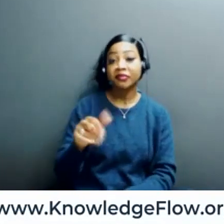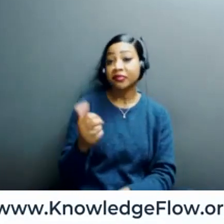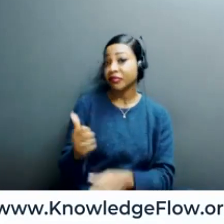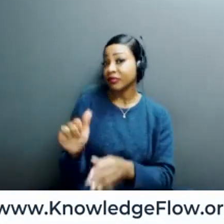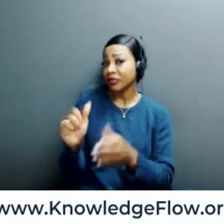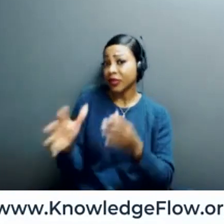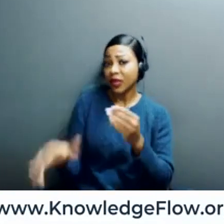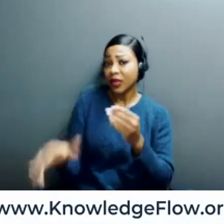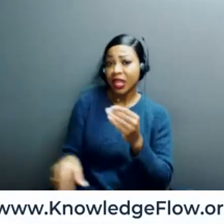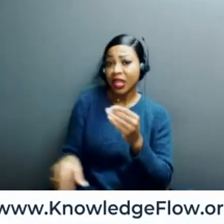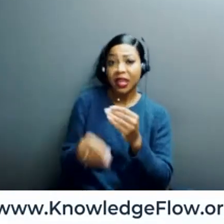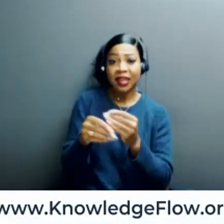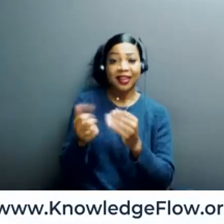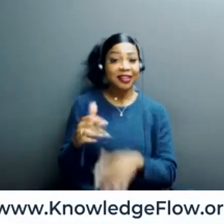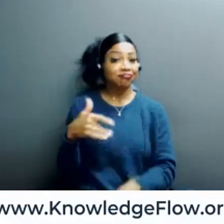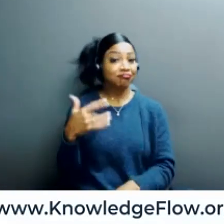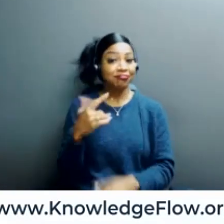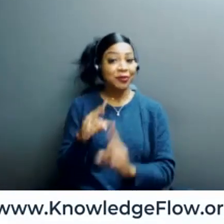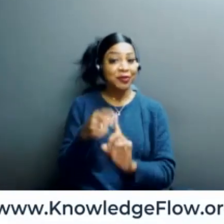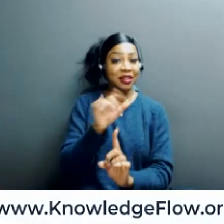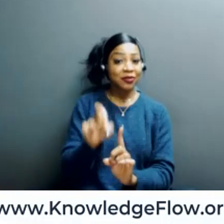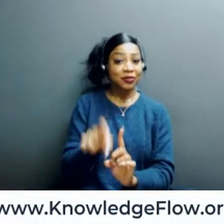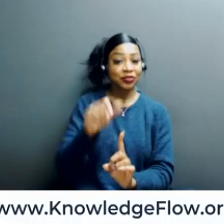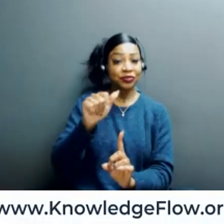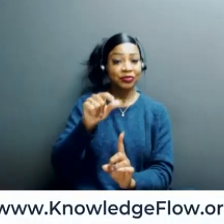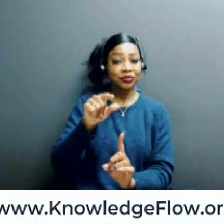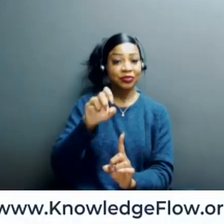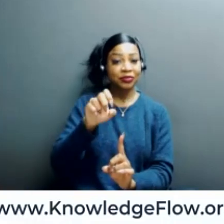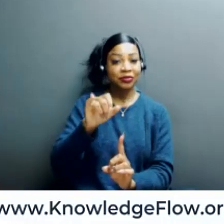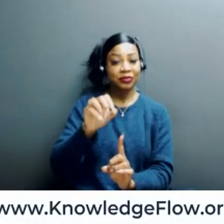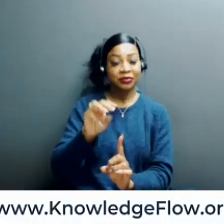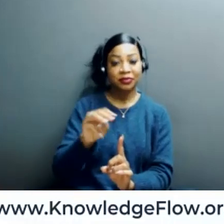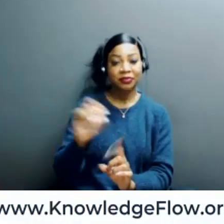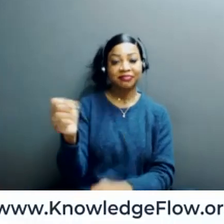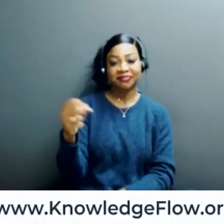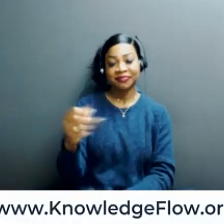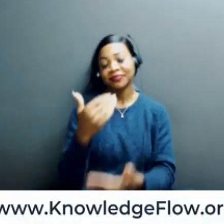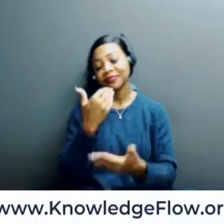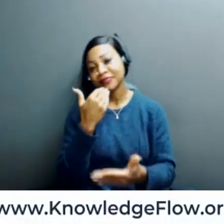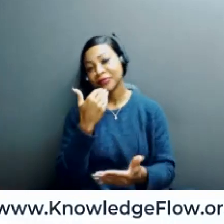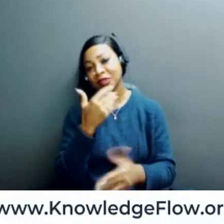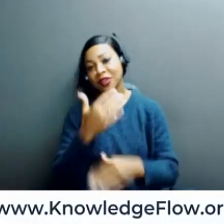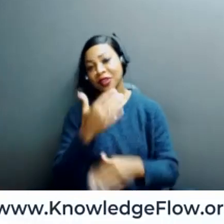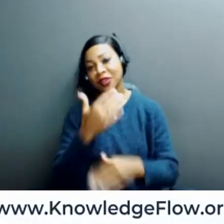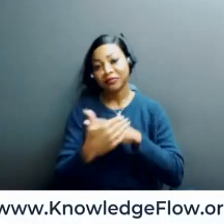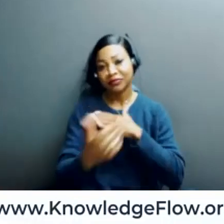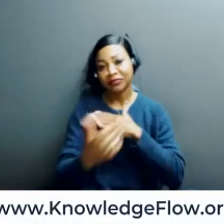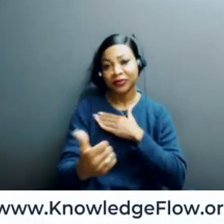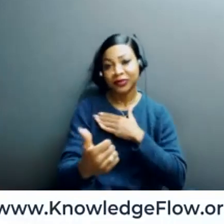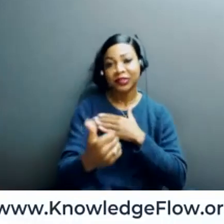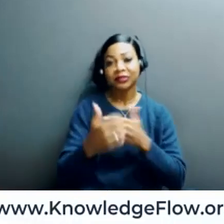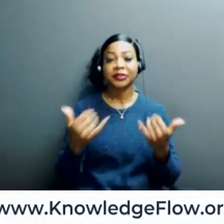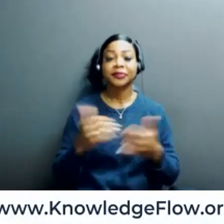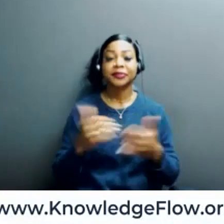to any feelings regarding that question about ageism yes absolutely and firstly thank you for the invitation to participate today